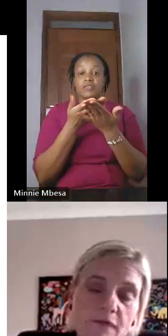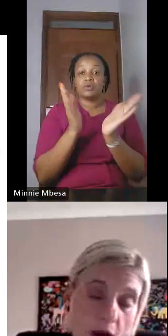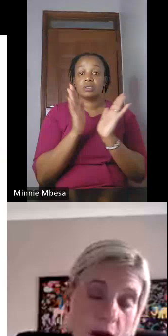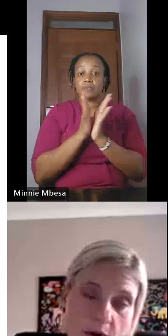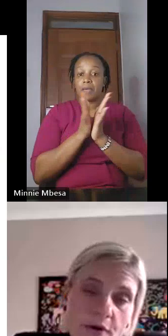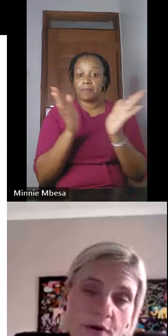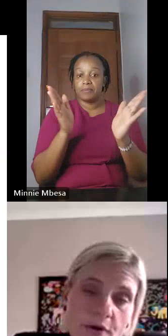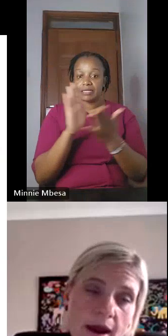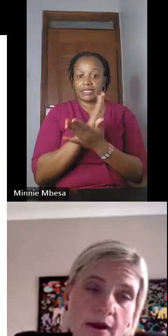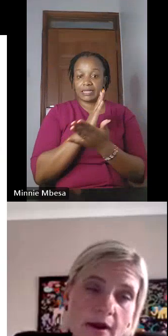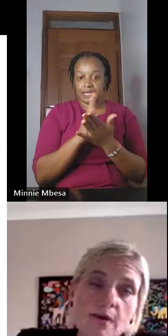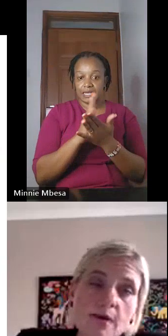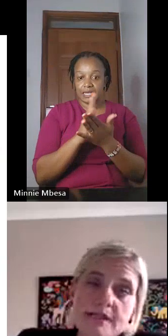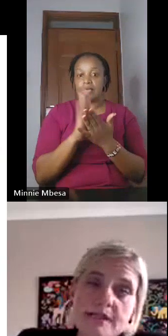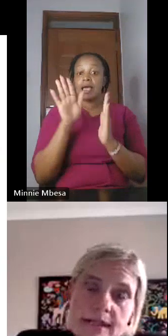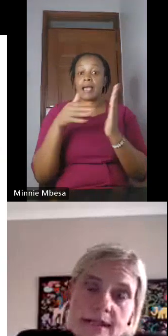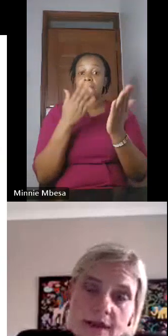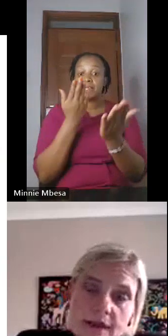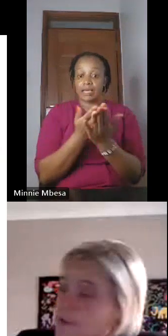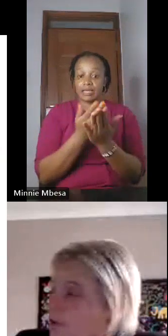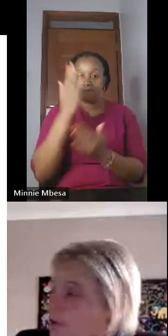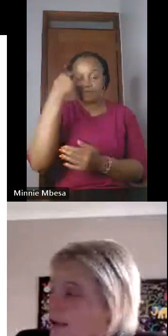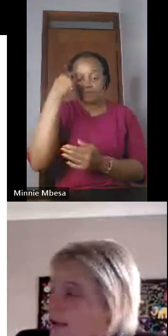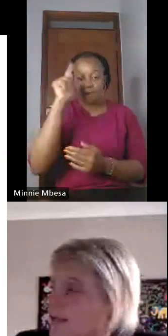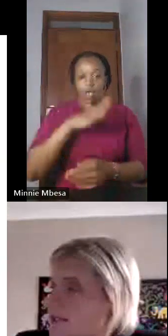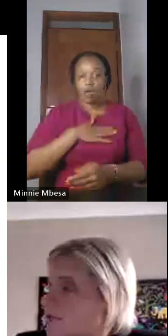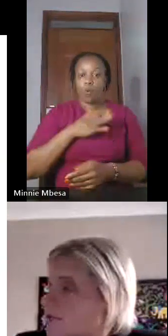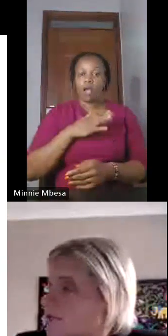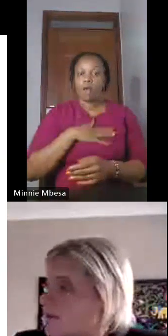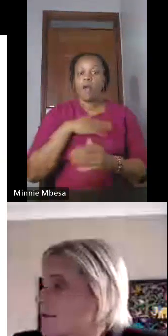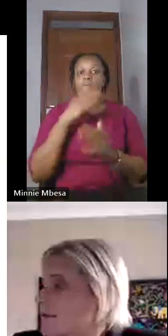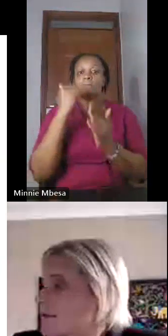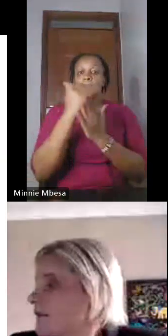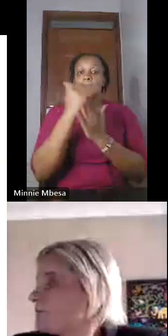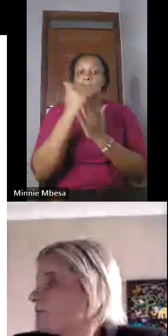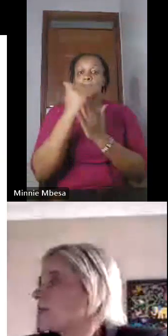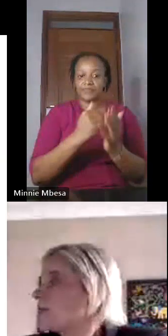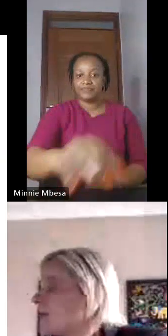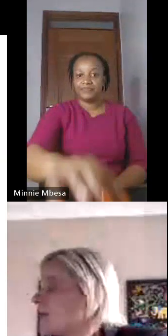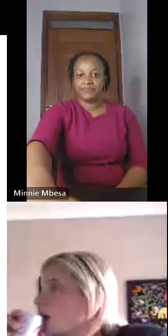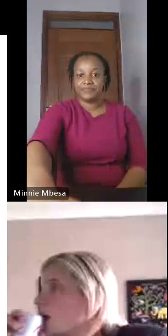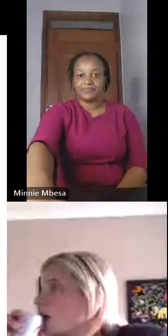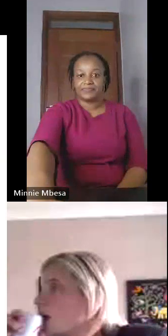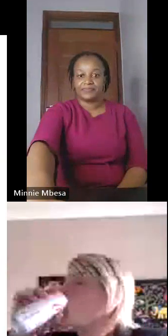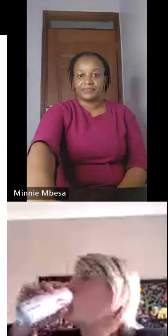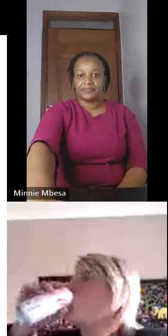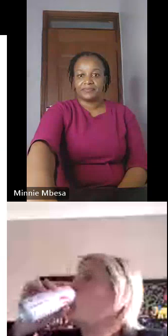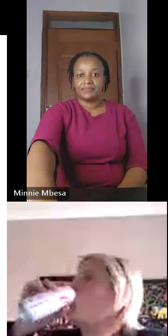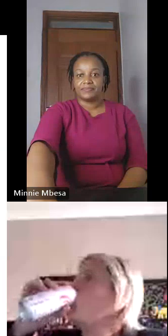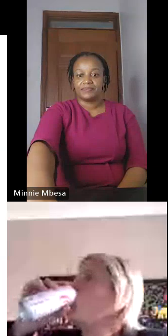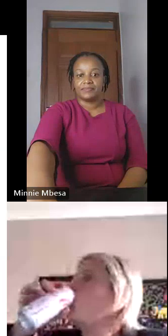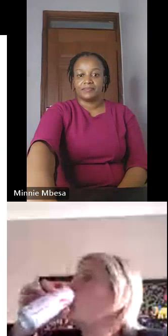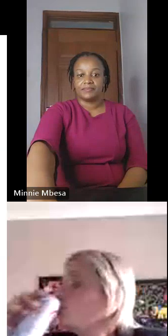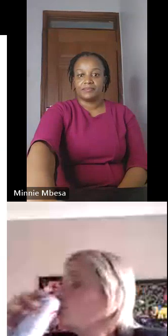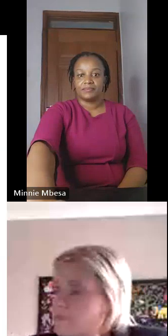applicants for our program receive a. Sorry, I just need to take a drink.